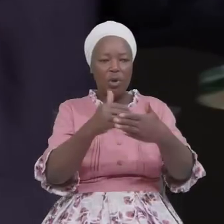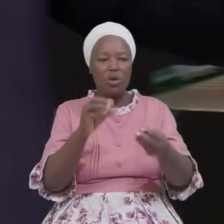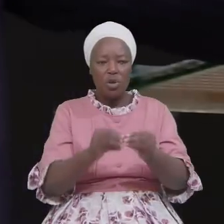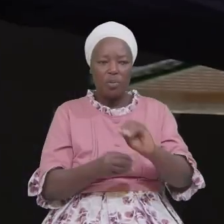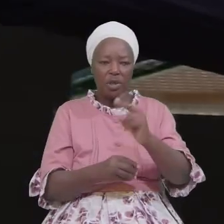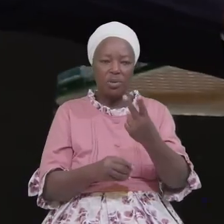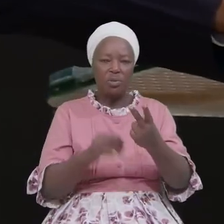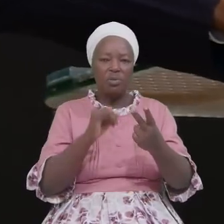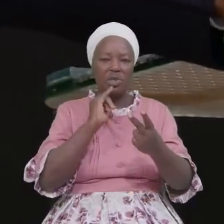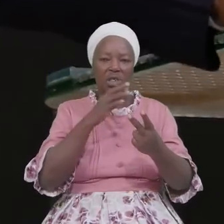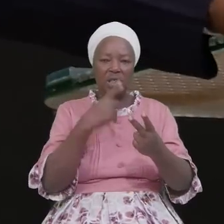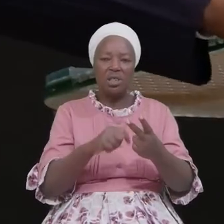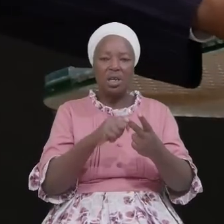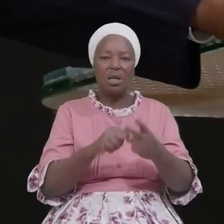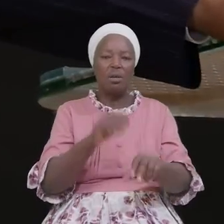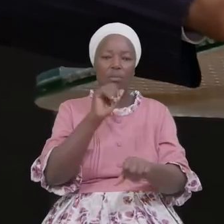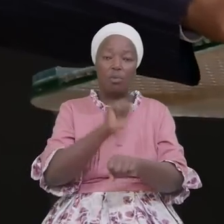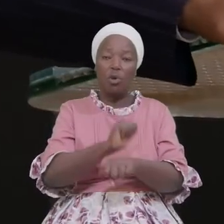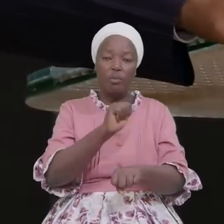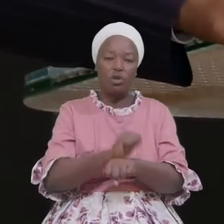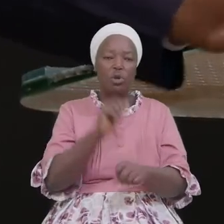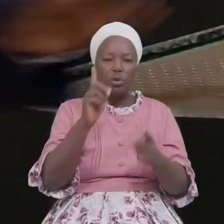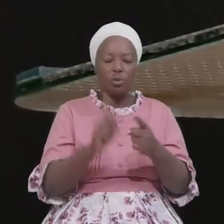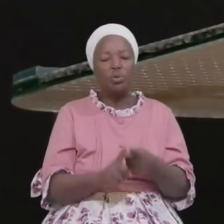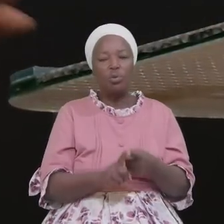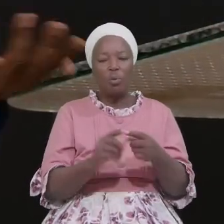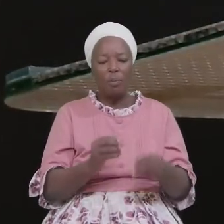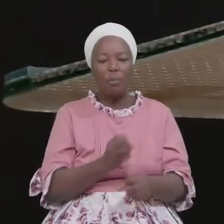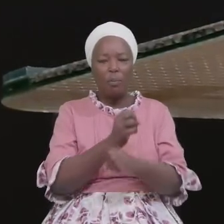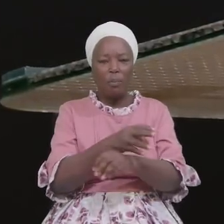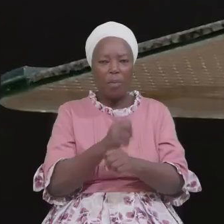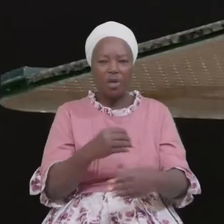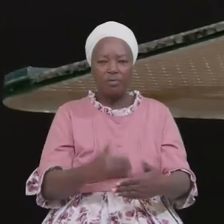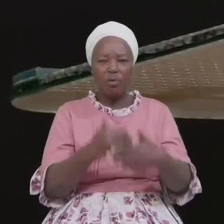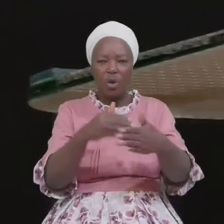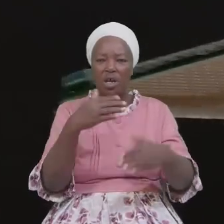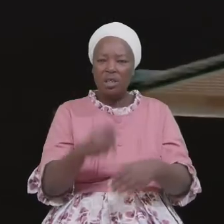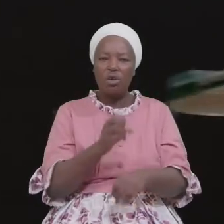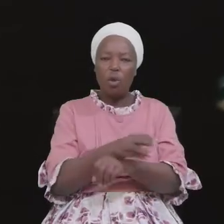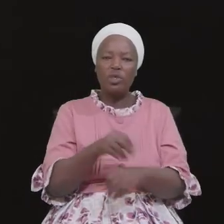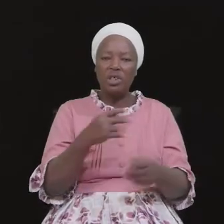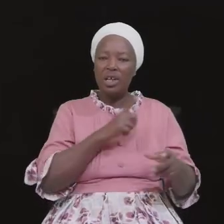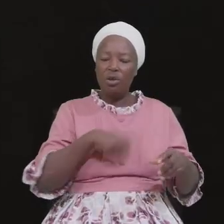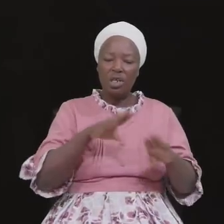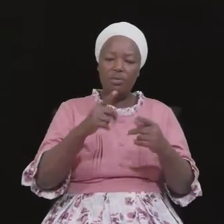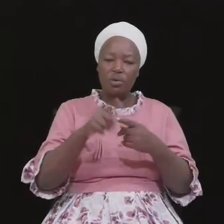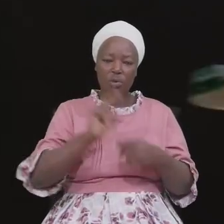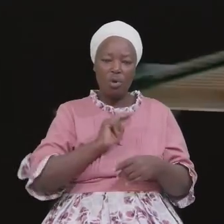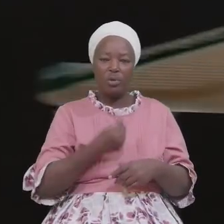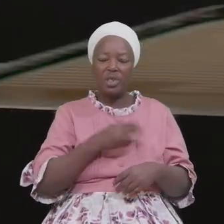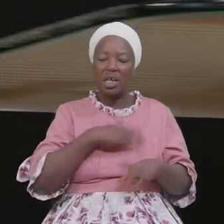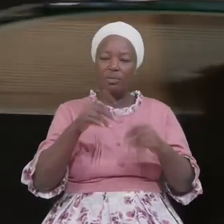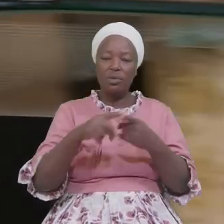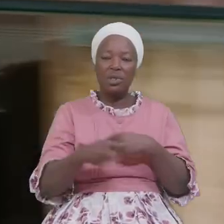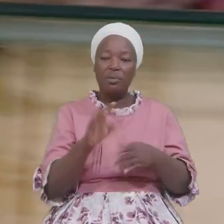the commission to march forward. The commission the Lord gave to them, the commission the Lord is giving to us.